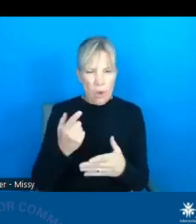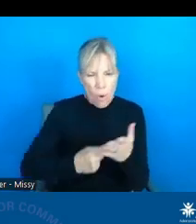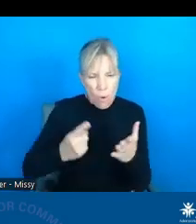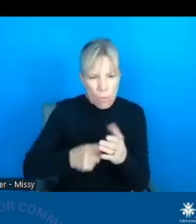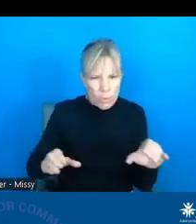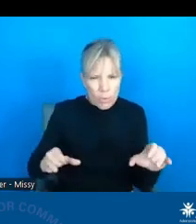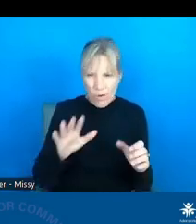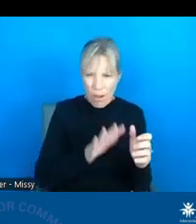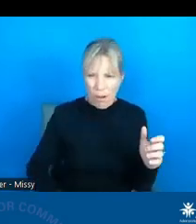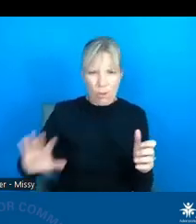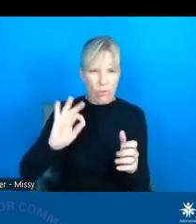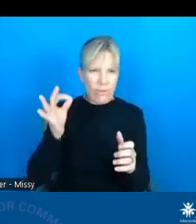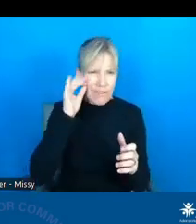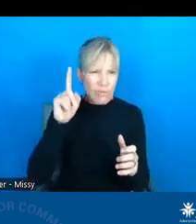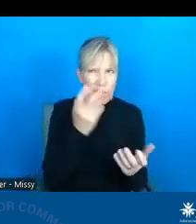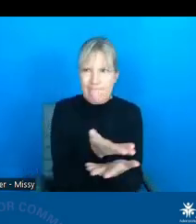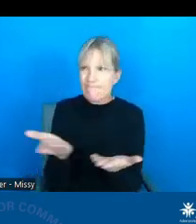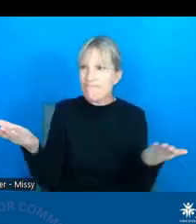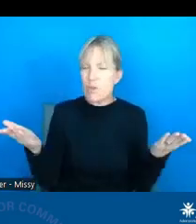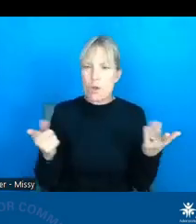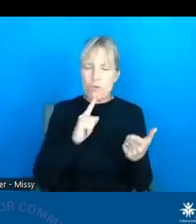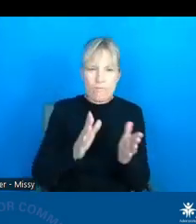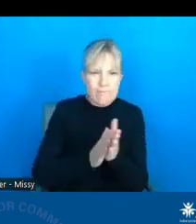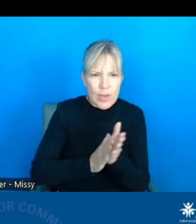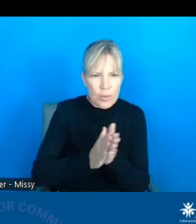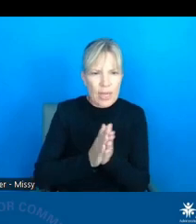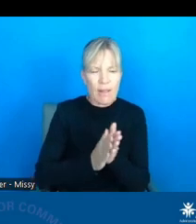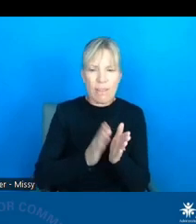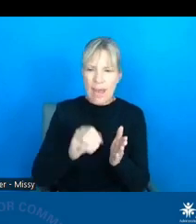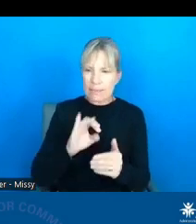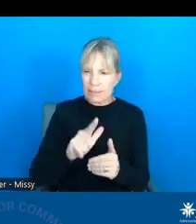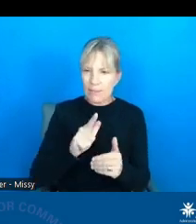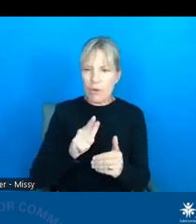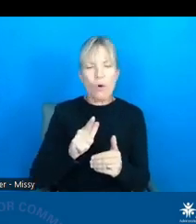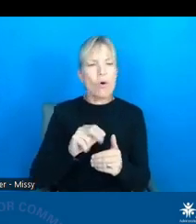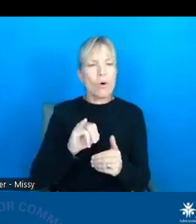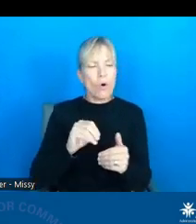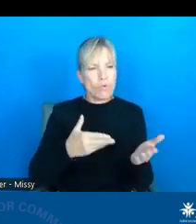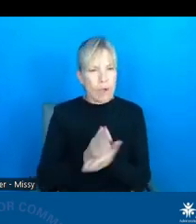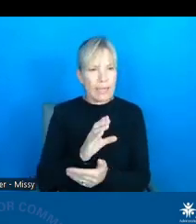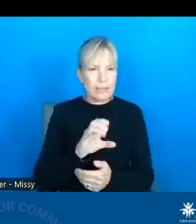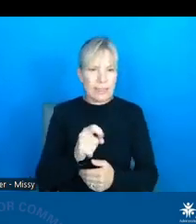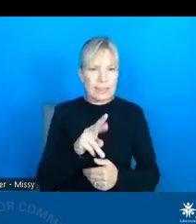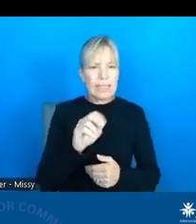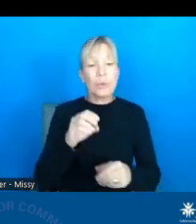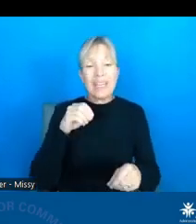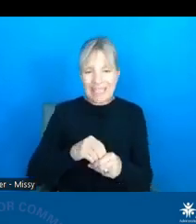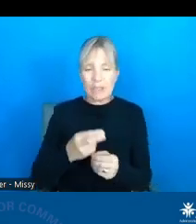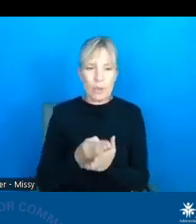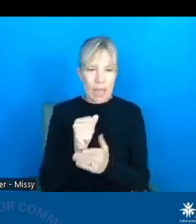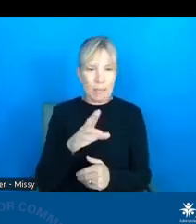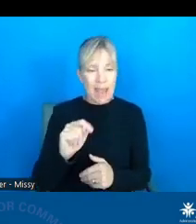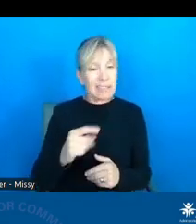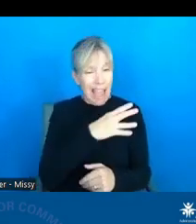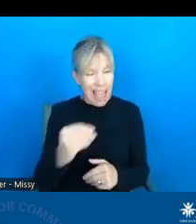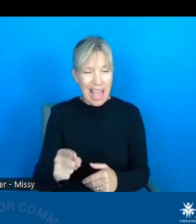doing across the federal government to invigorate that civil rights statute in the Rehab Act. And it